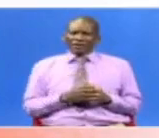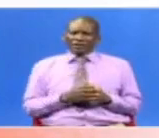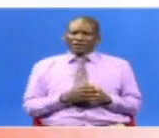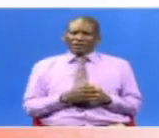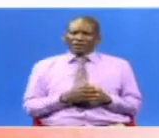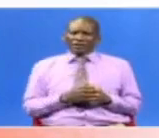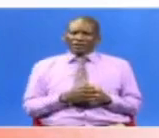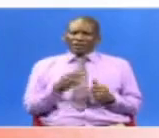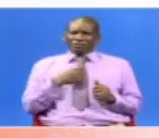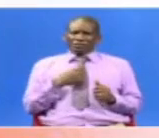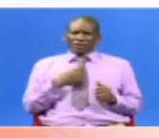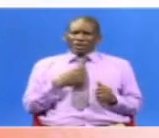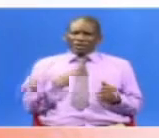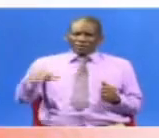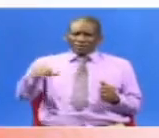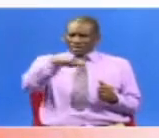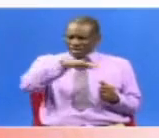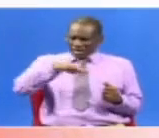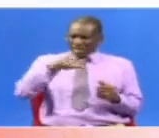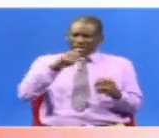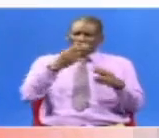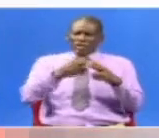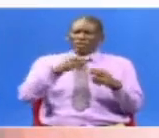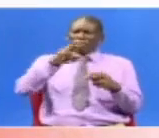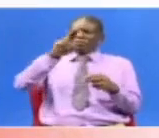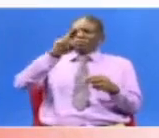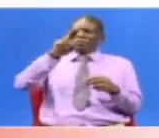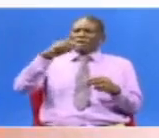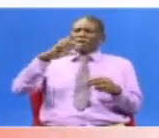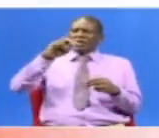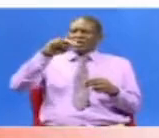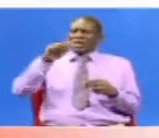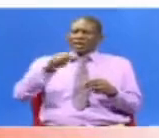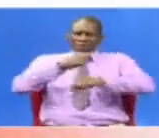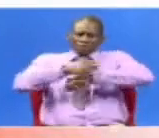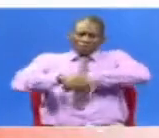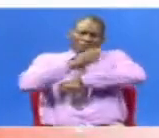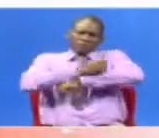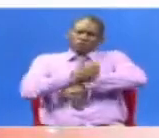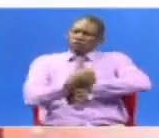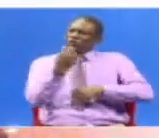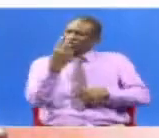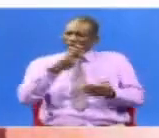I was in a place called Gina Primary School. I saw the resources we had there.